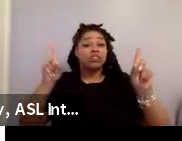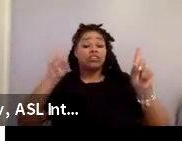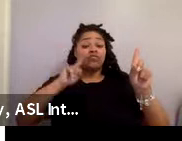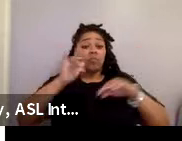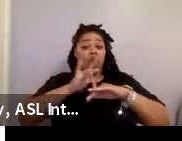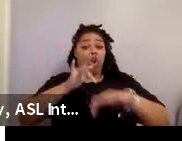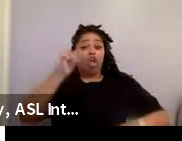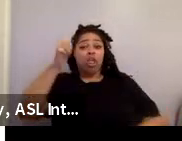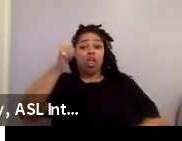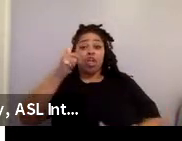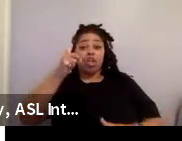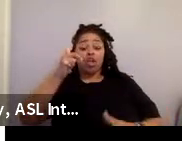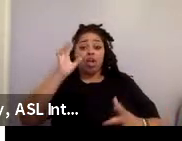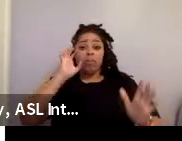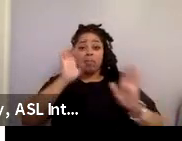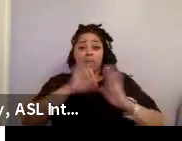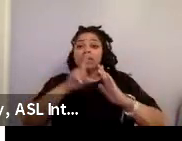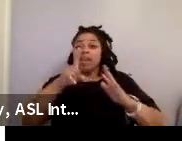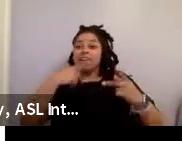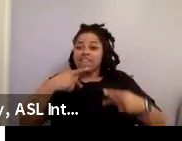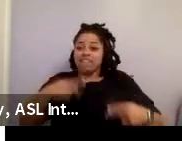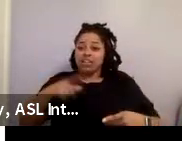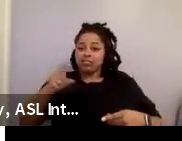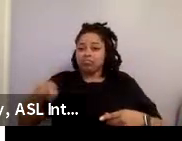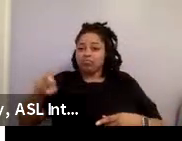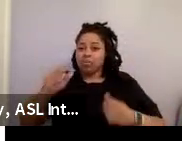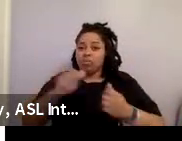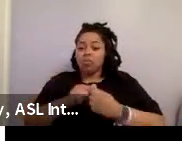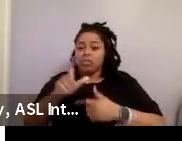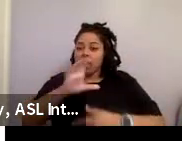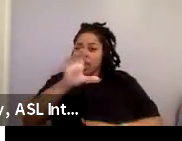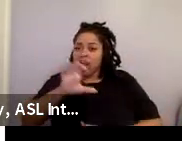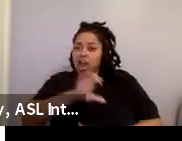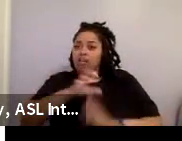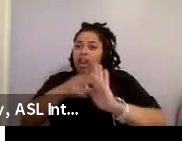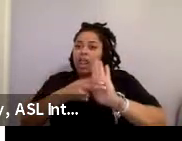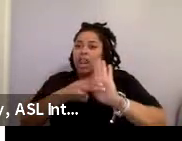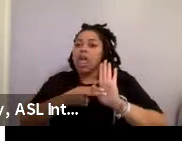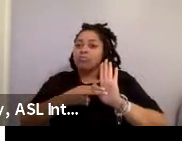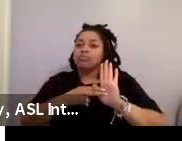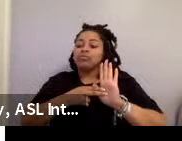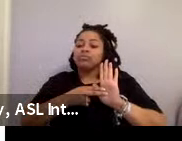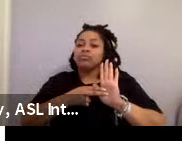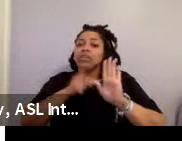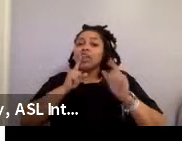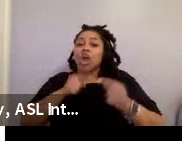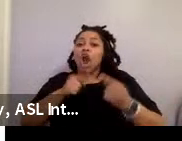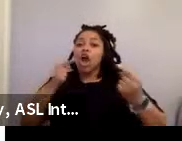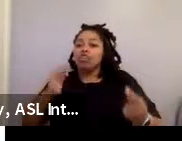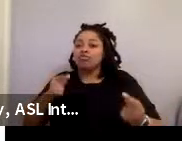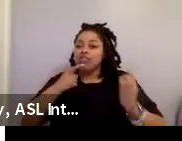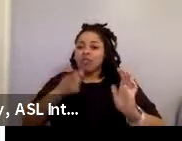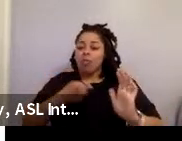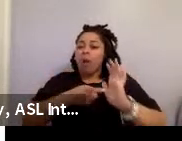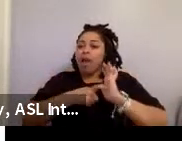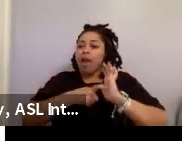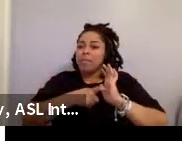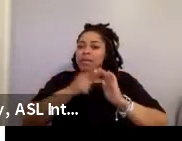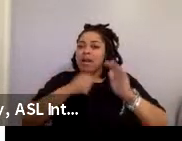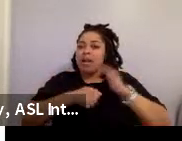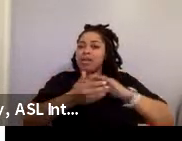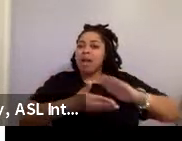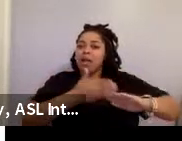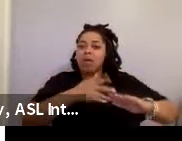earlier headset example that had the physical buttons with character labels, The contrast requirement under operable